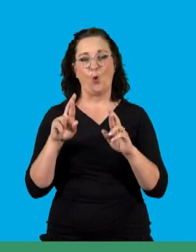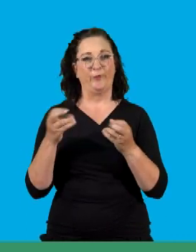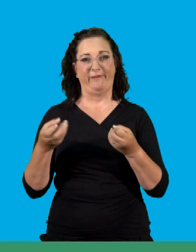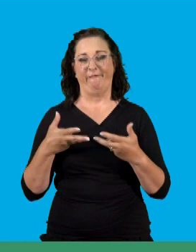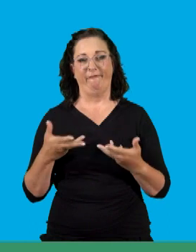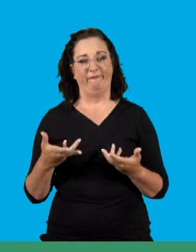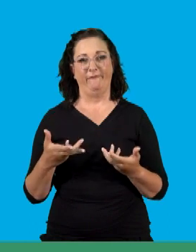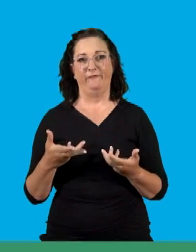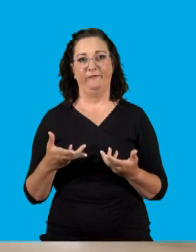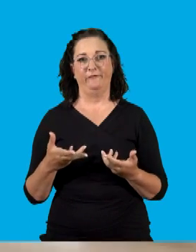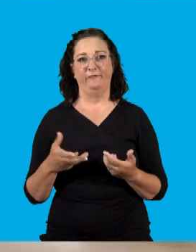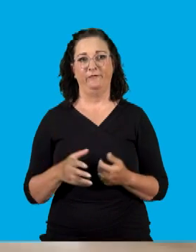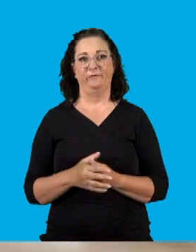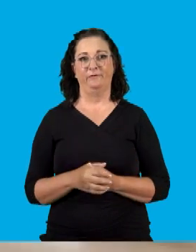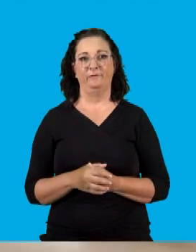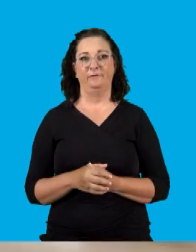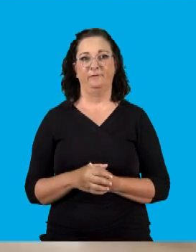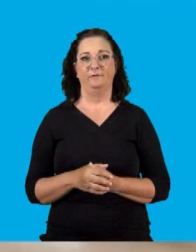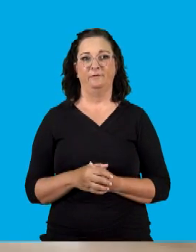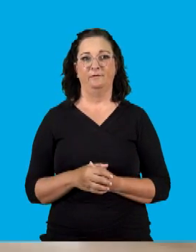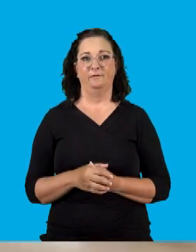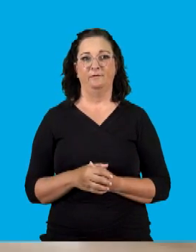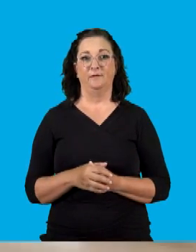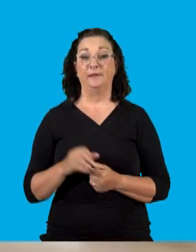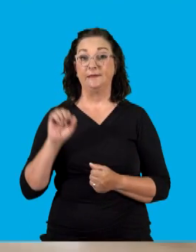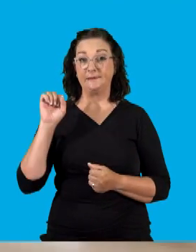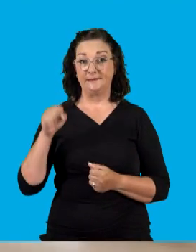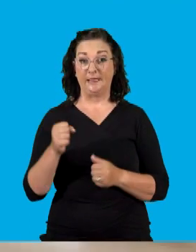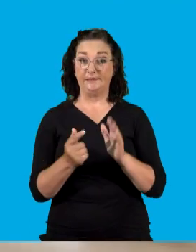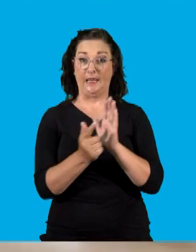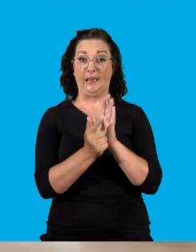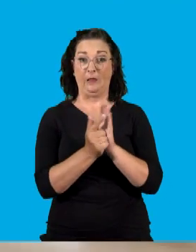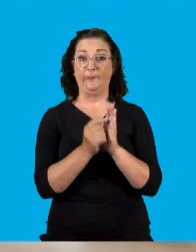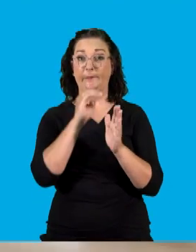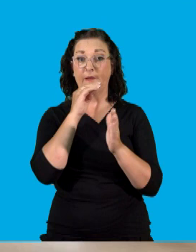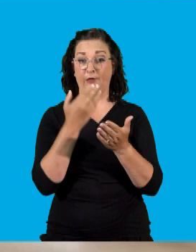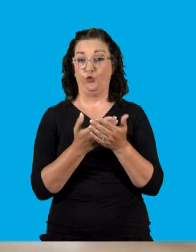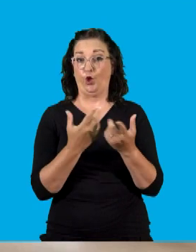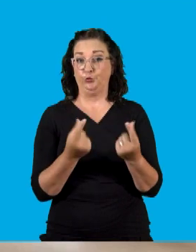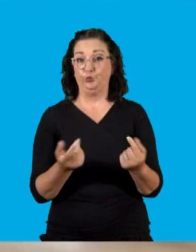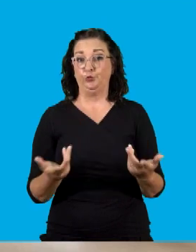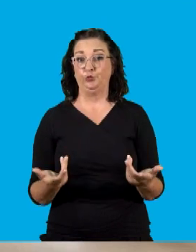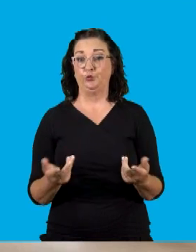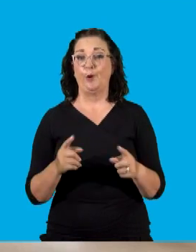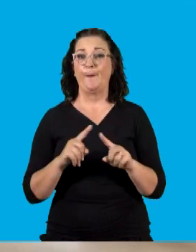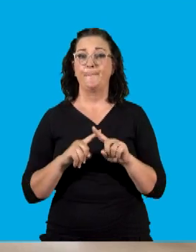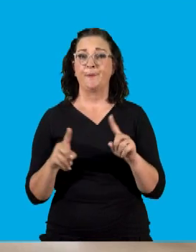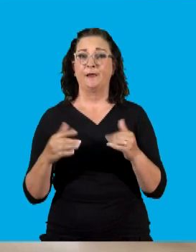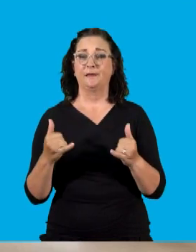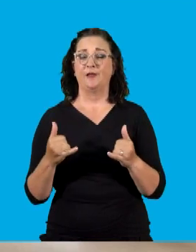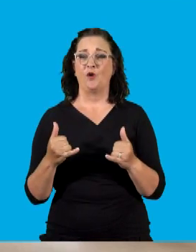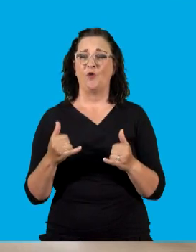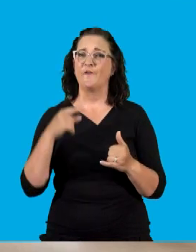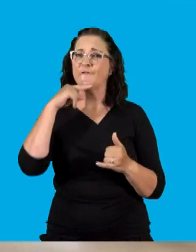is legal, but it being legal, it does not necessarily mean that it does not give